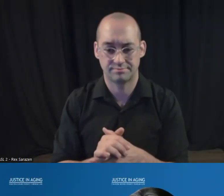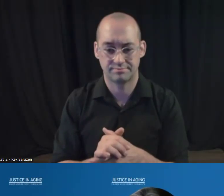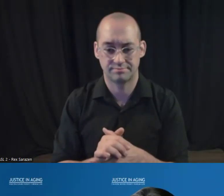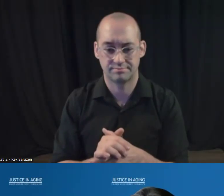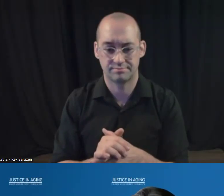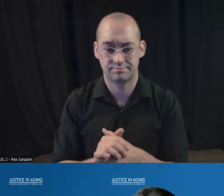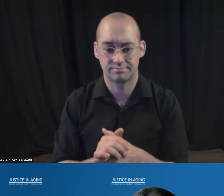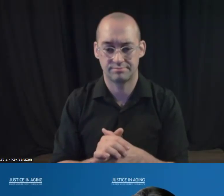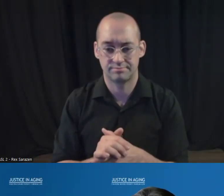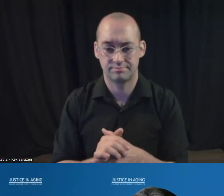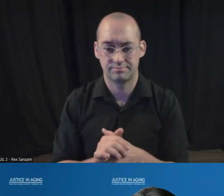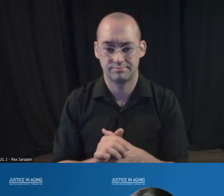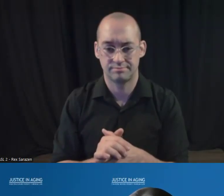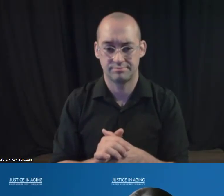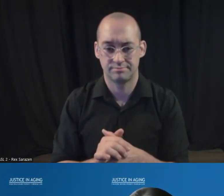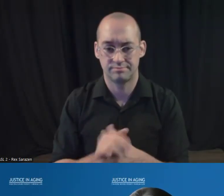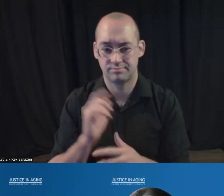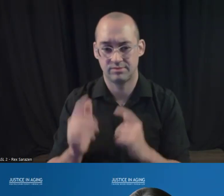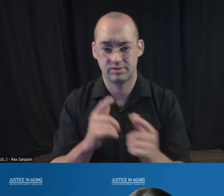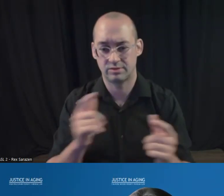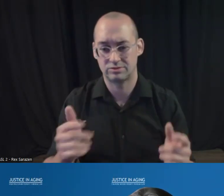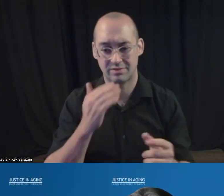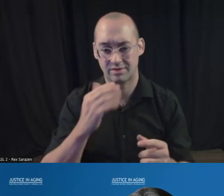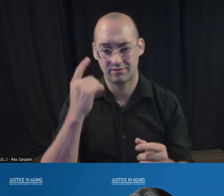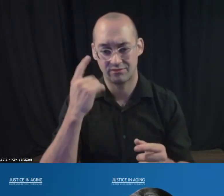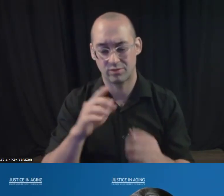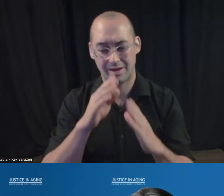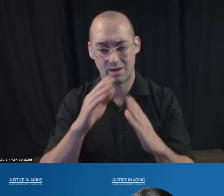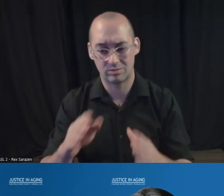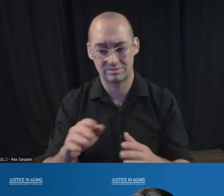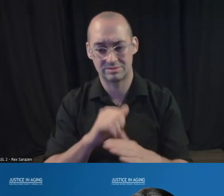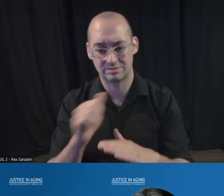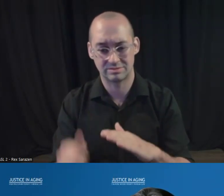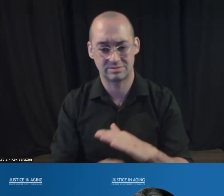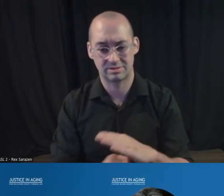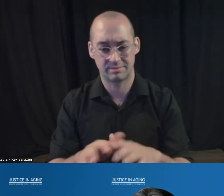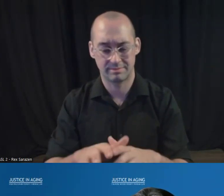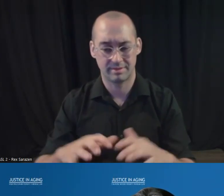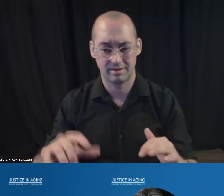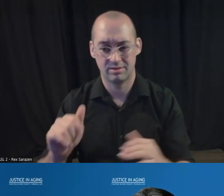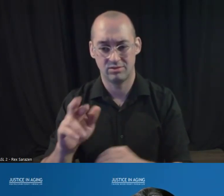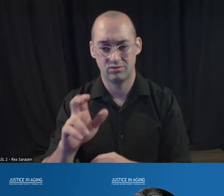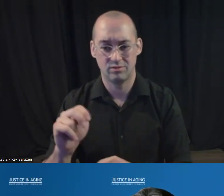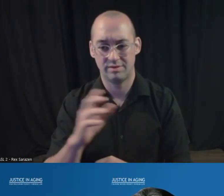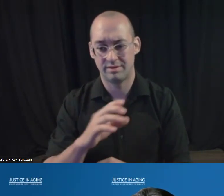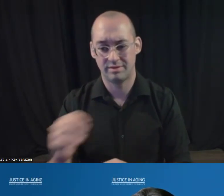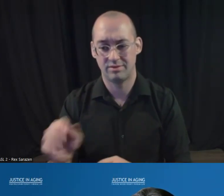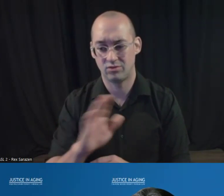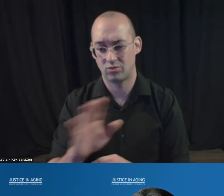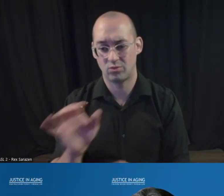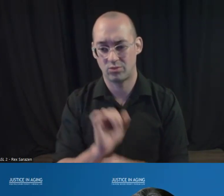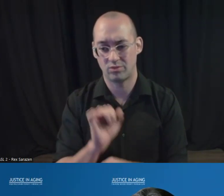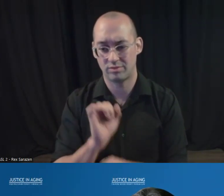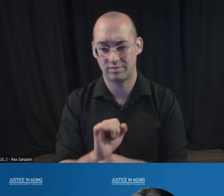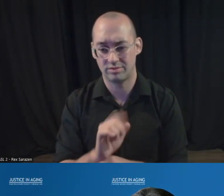So just a huge thank you to our housing subcommittee and Lauren and Corinne, your work. This is a